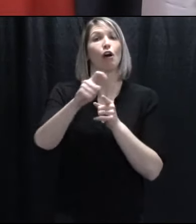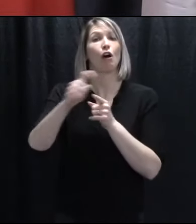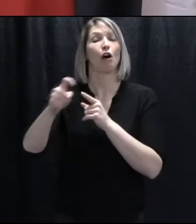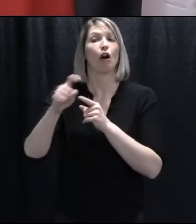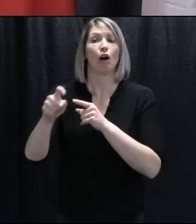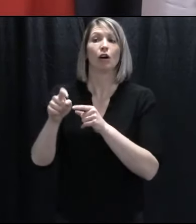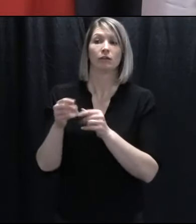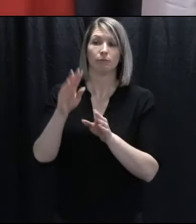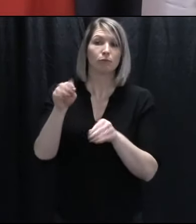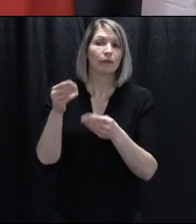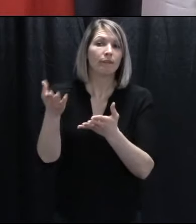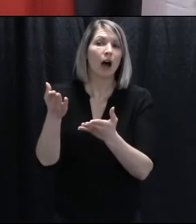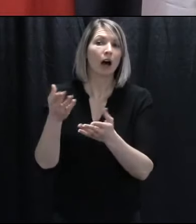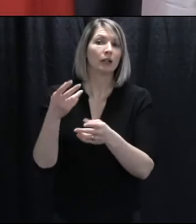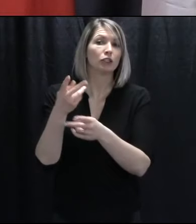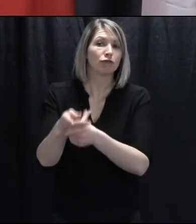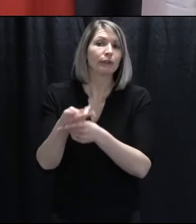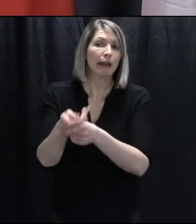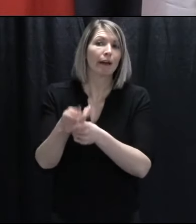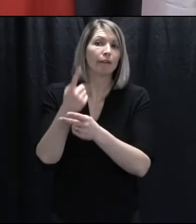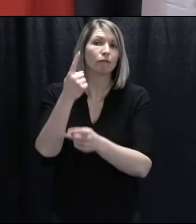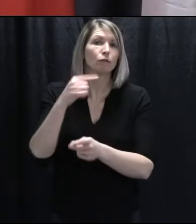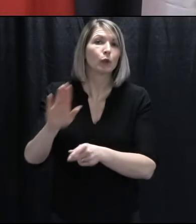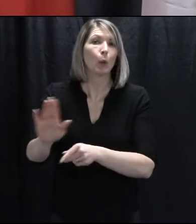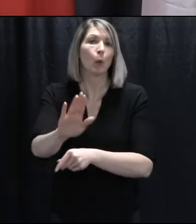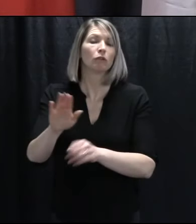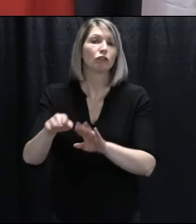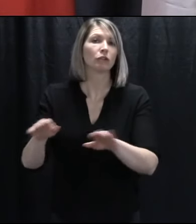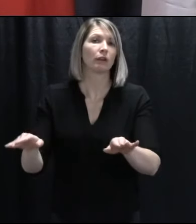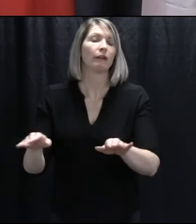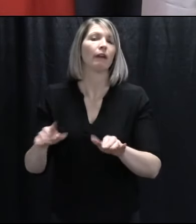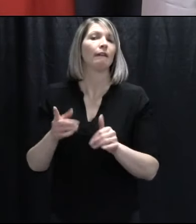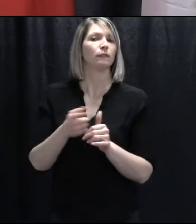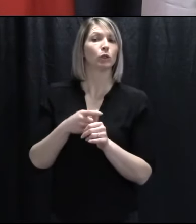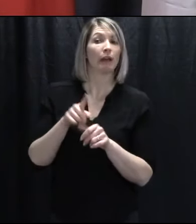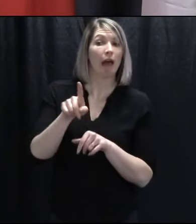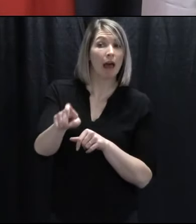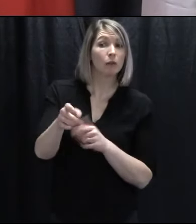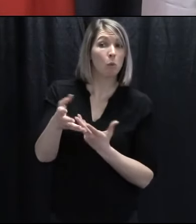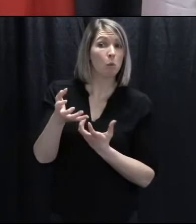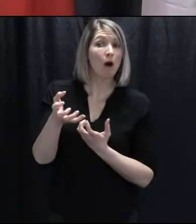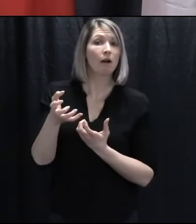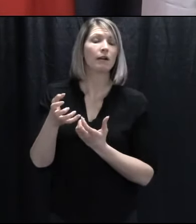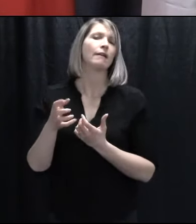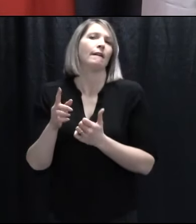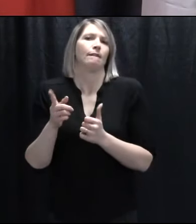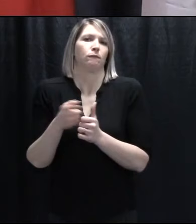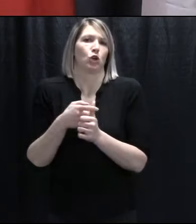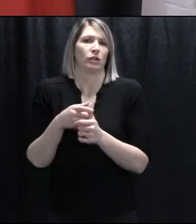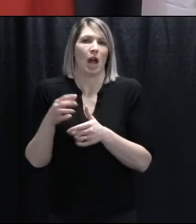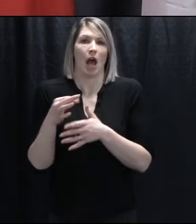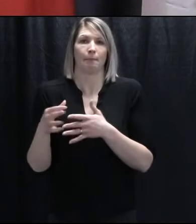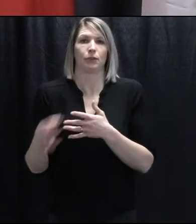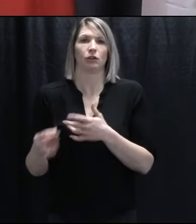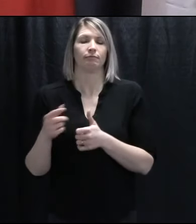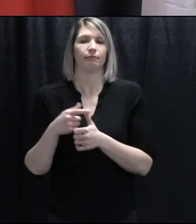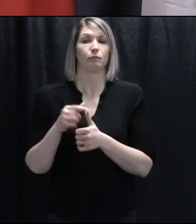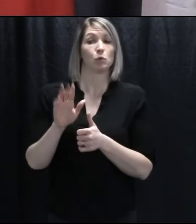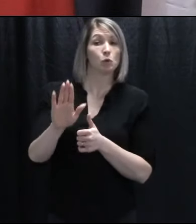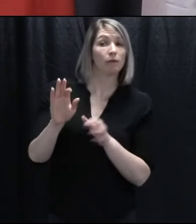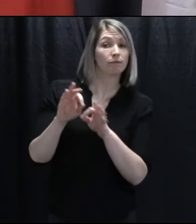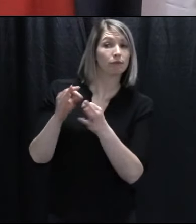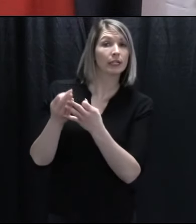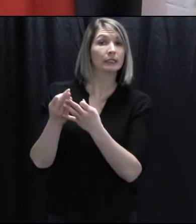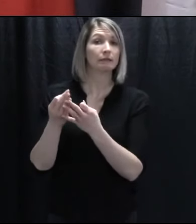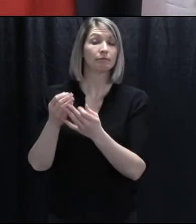that if we can find those childcare spaces with family and friends, that would be the best option. Would be